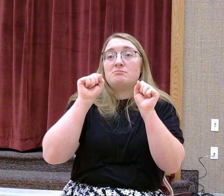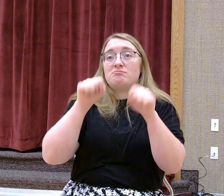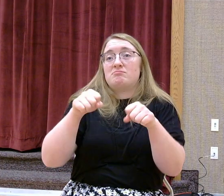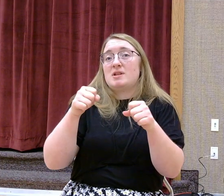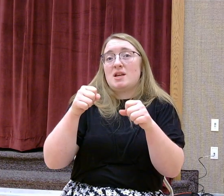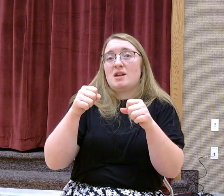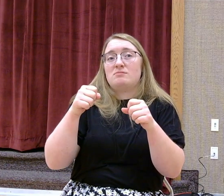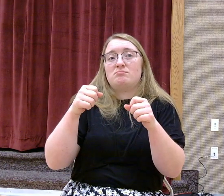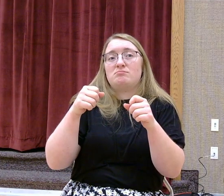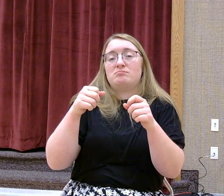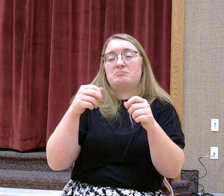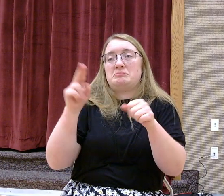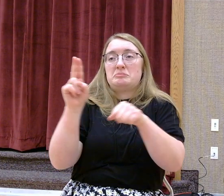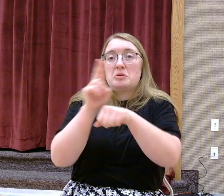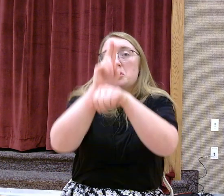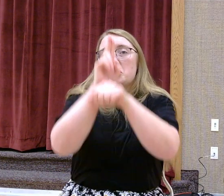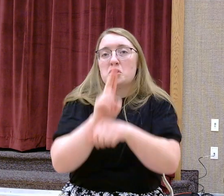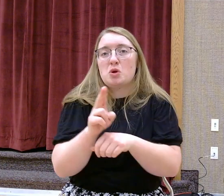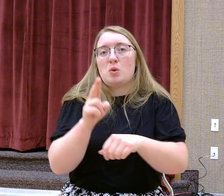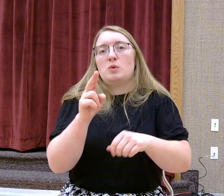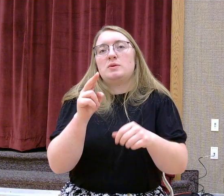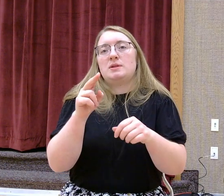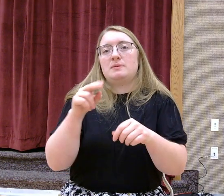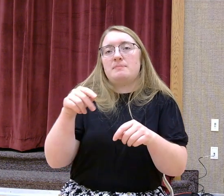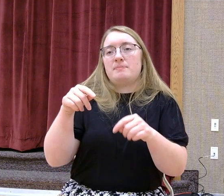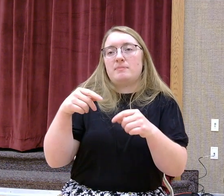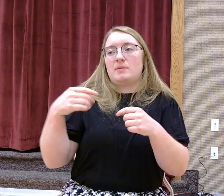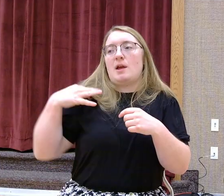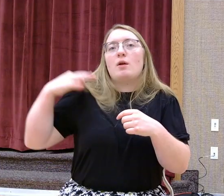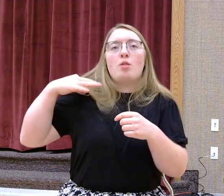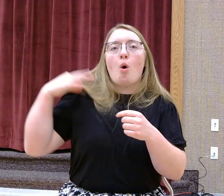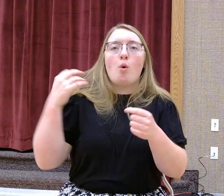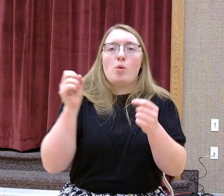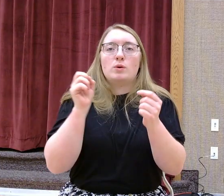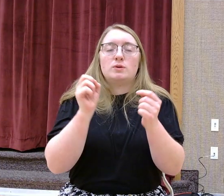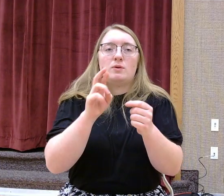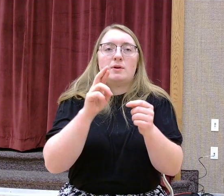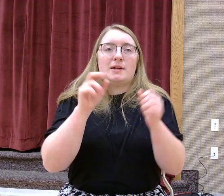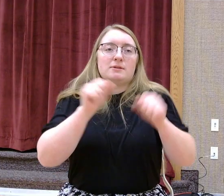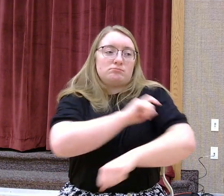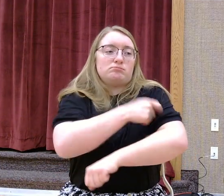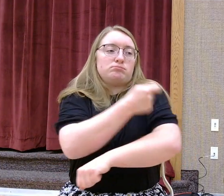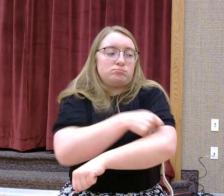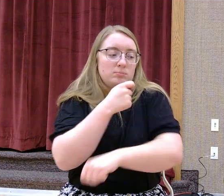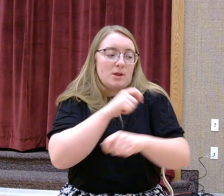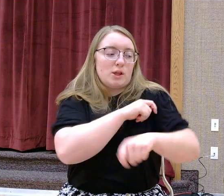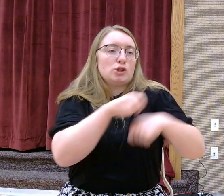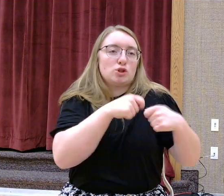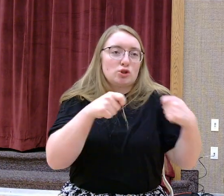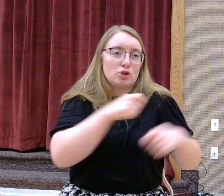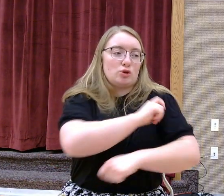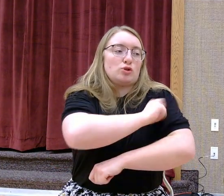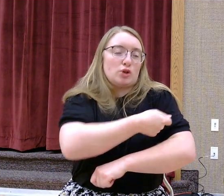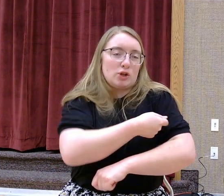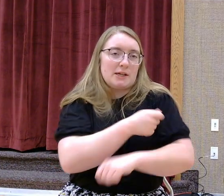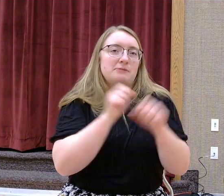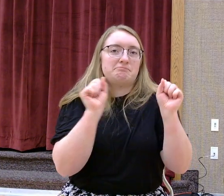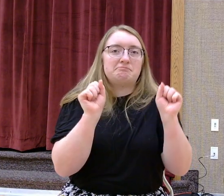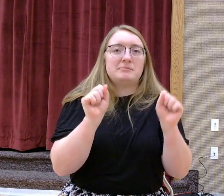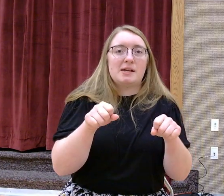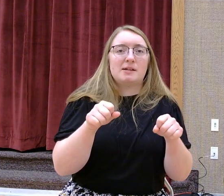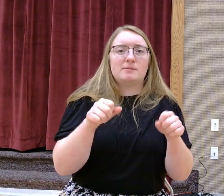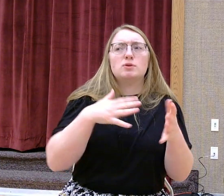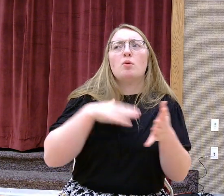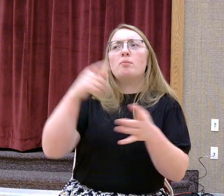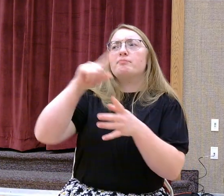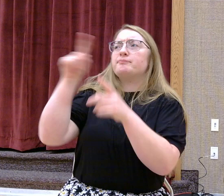you need to, or some kind of piece of clothing if need be. Yes. So I just have a question. My husband